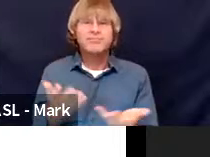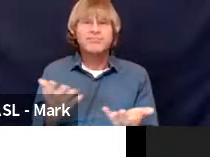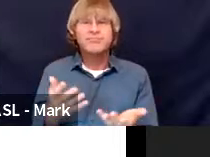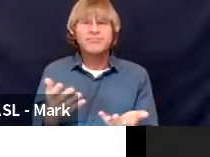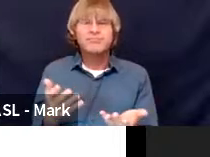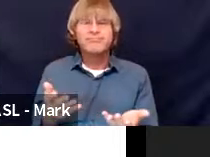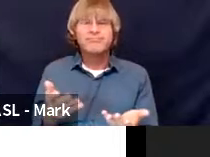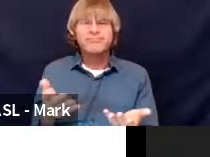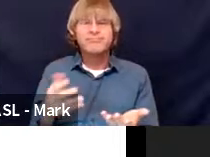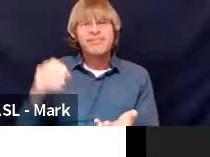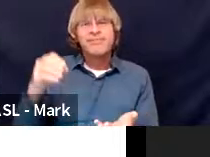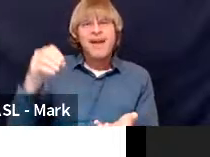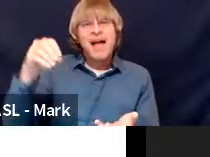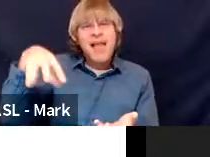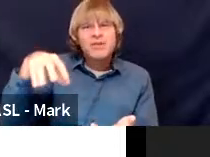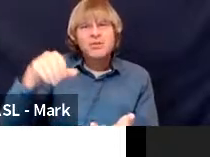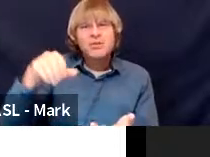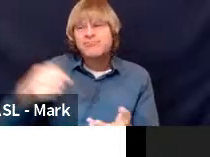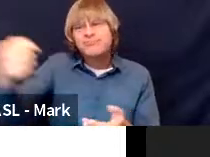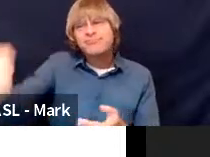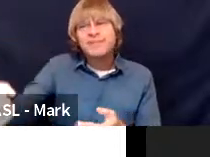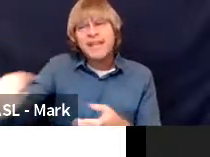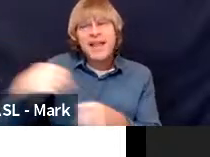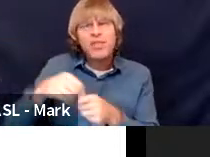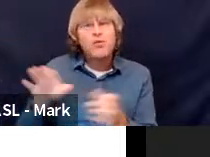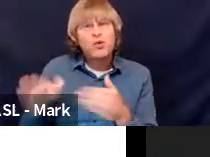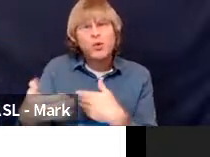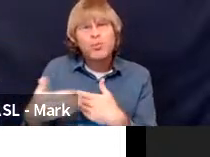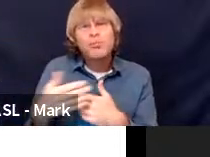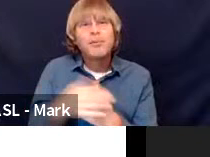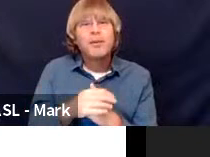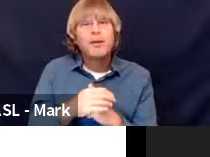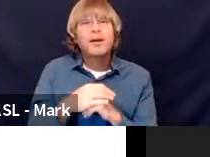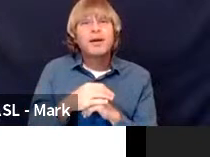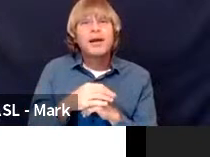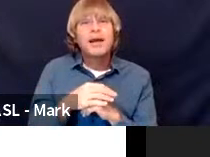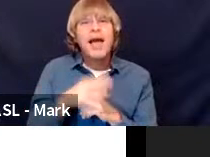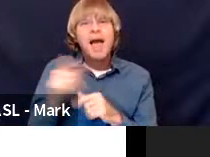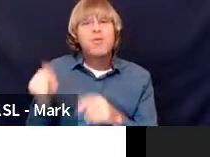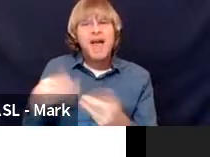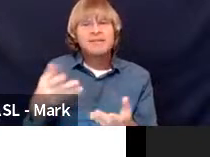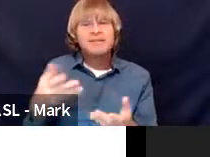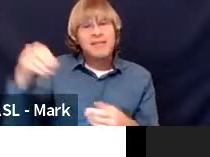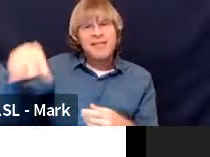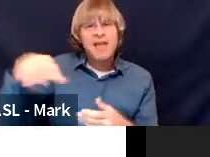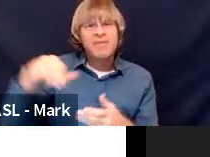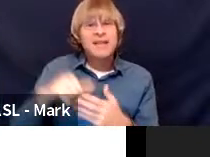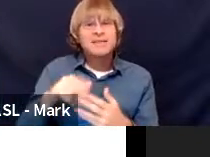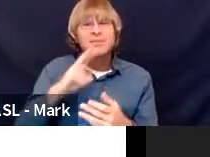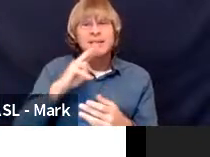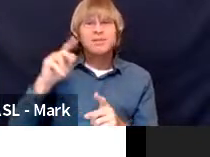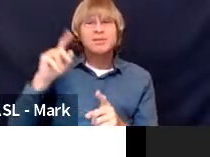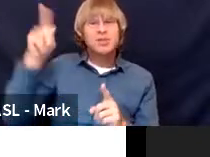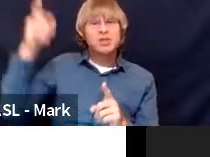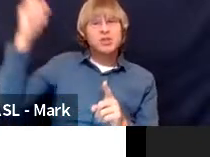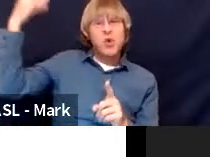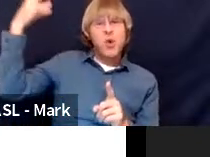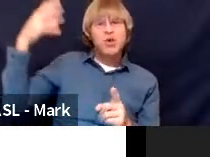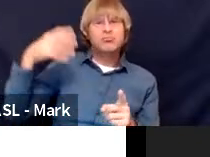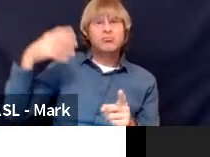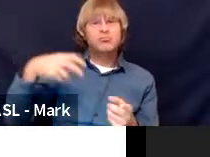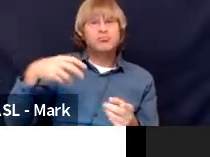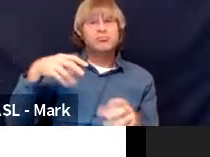like light that you can sit in your room, and it provides light that has been solar charged throughout the